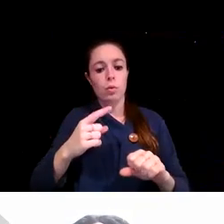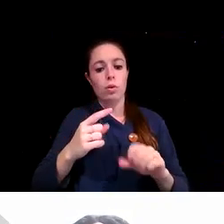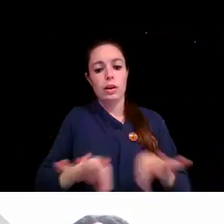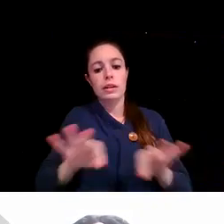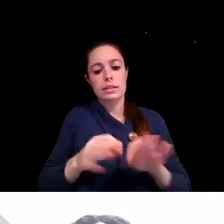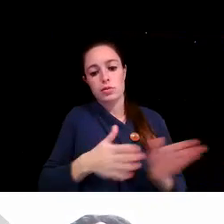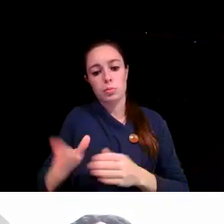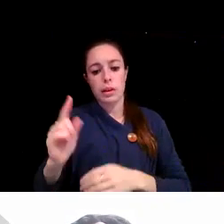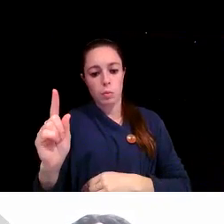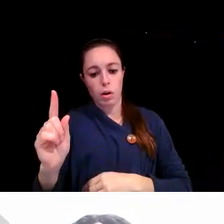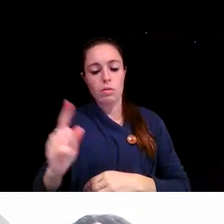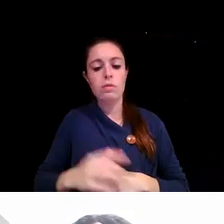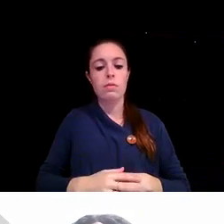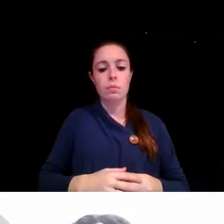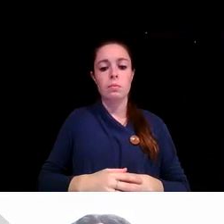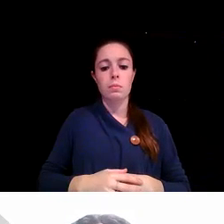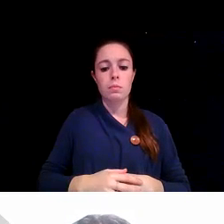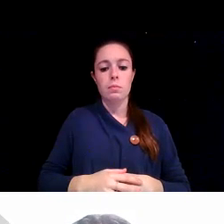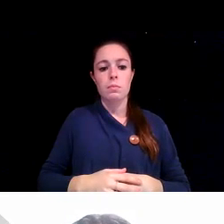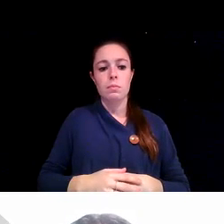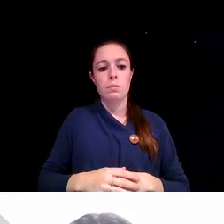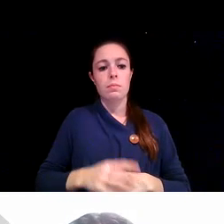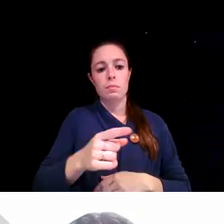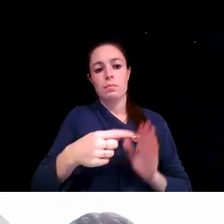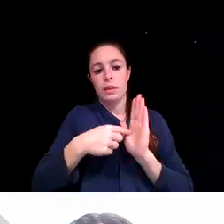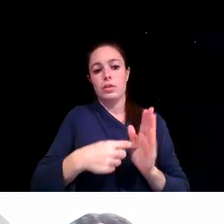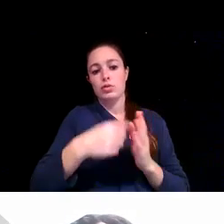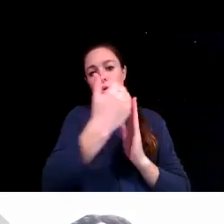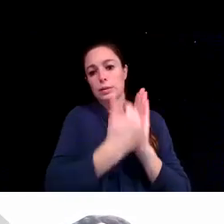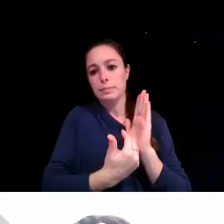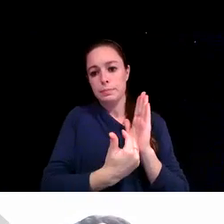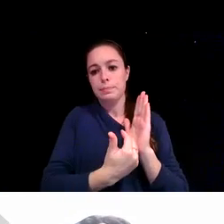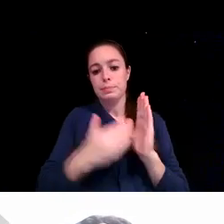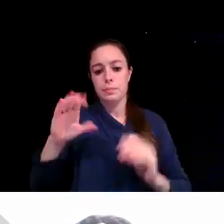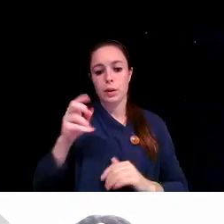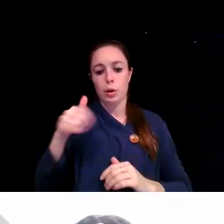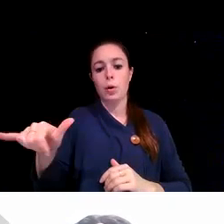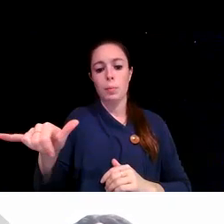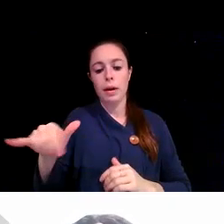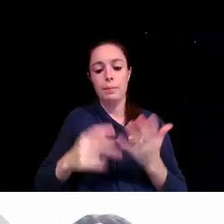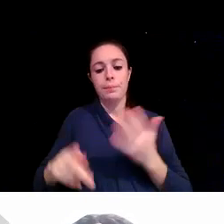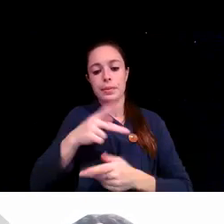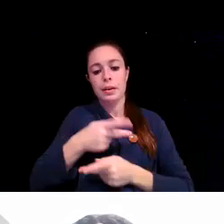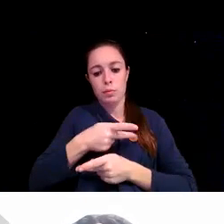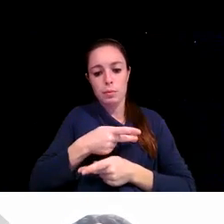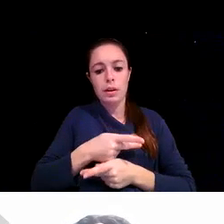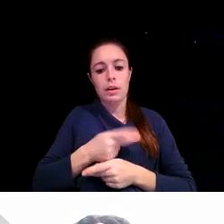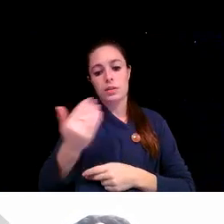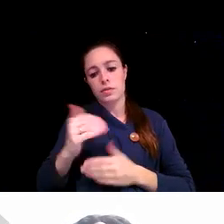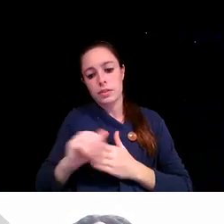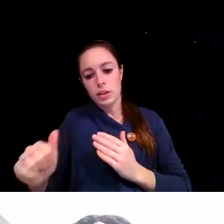would have you pay the following copay for services. Your primary care physician visit will be